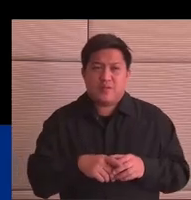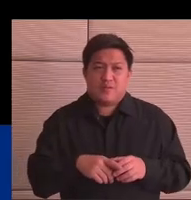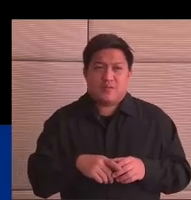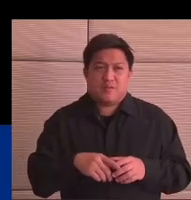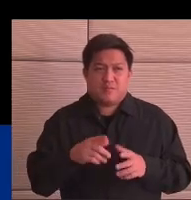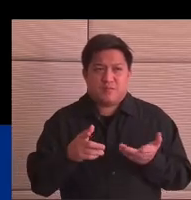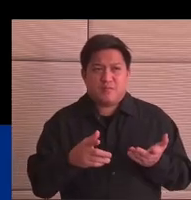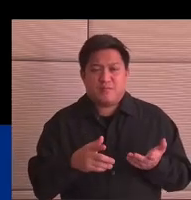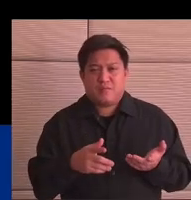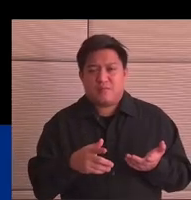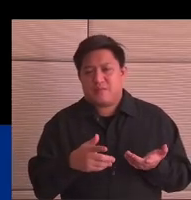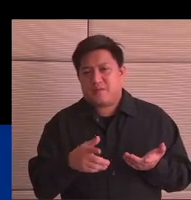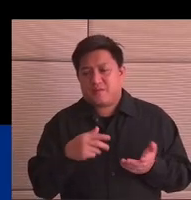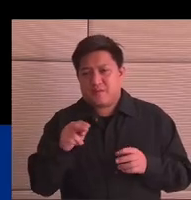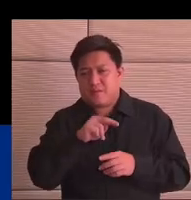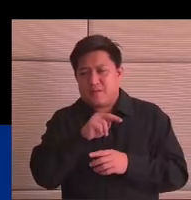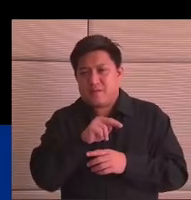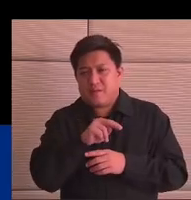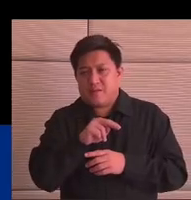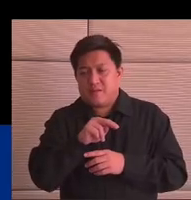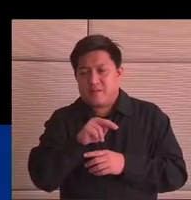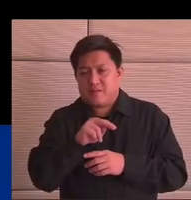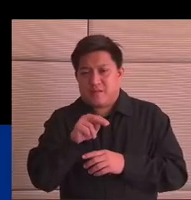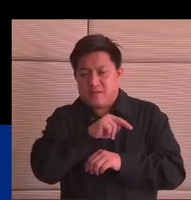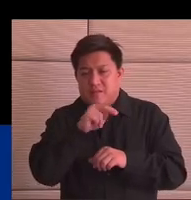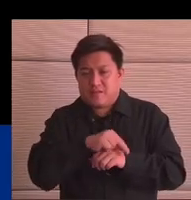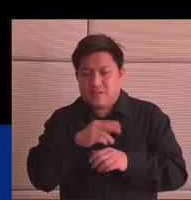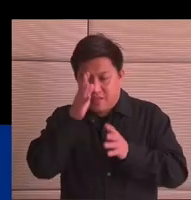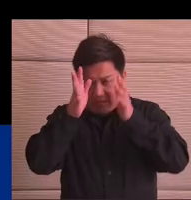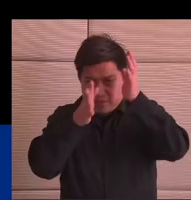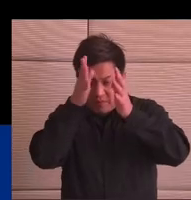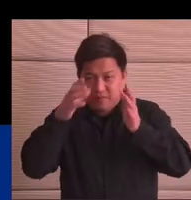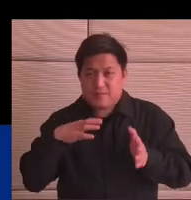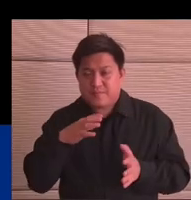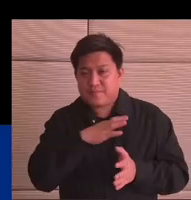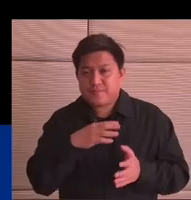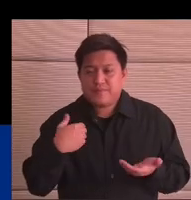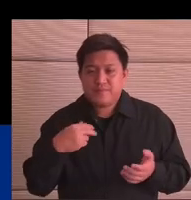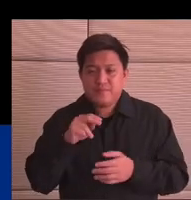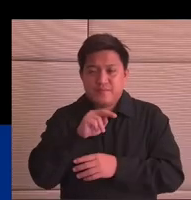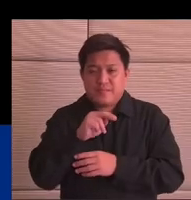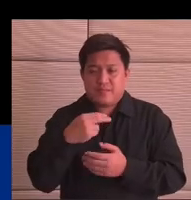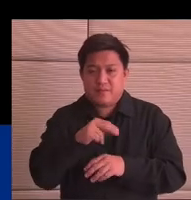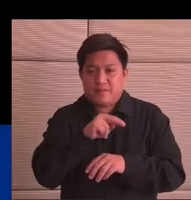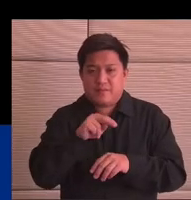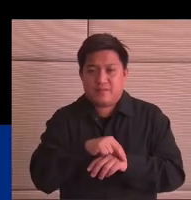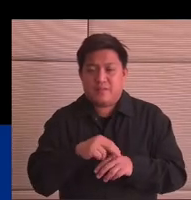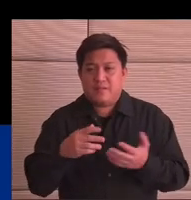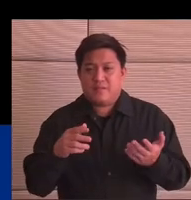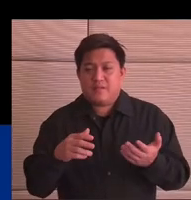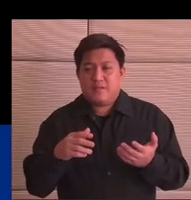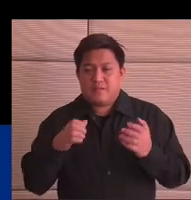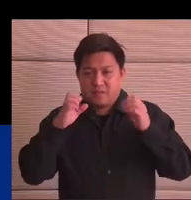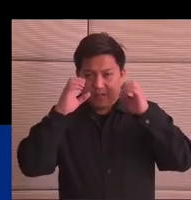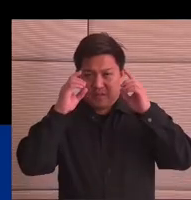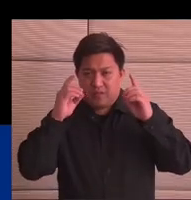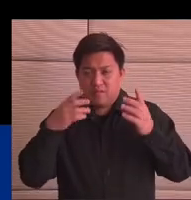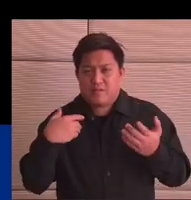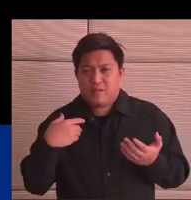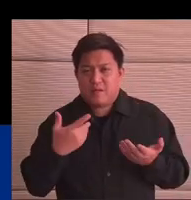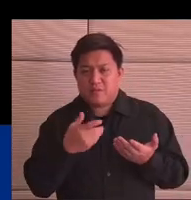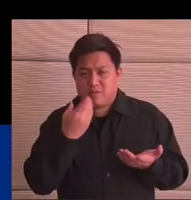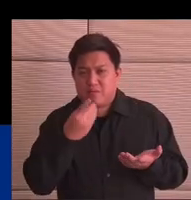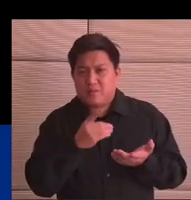Secretary Balisakan heads the National Innovation Council. They have now a national innovation agenda and a strategy